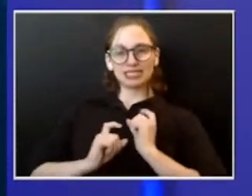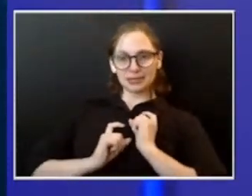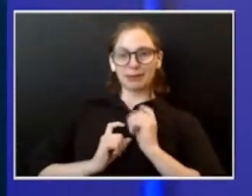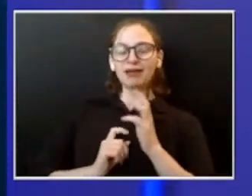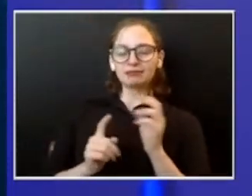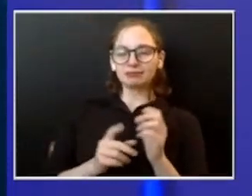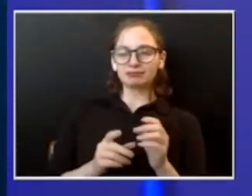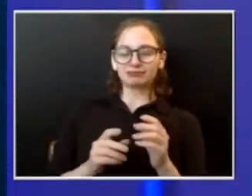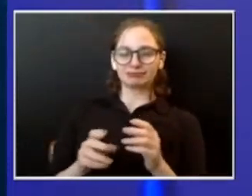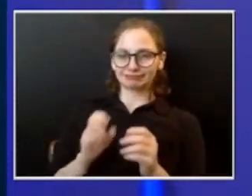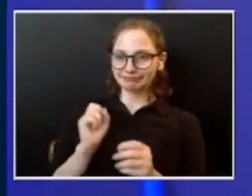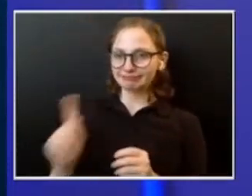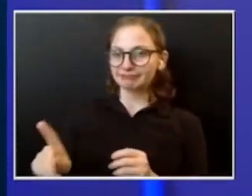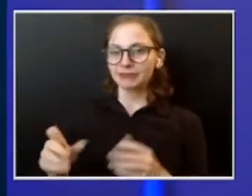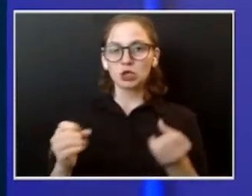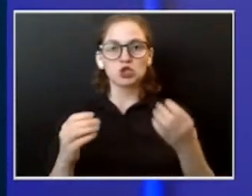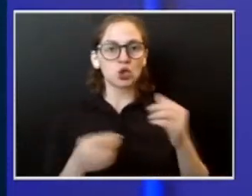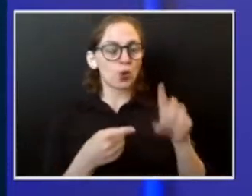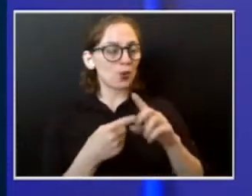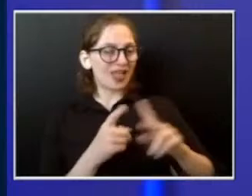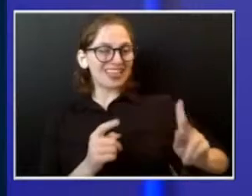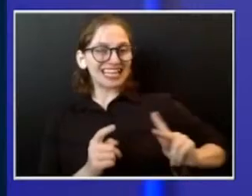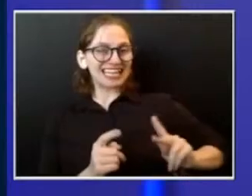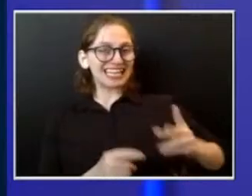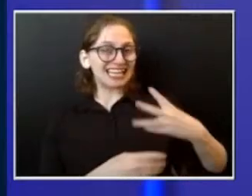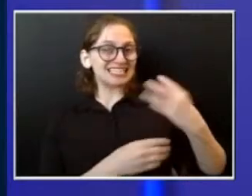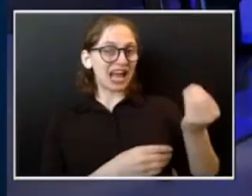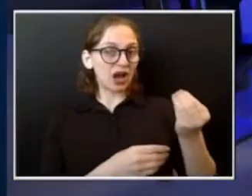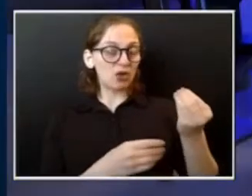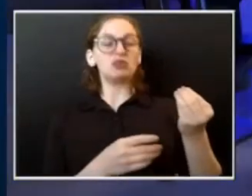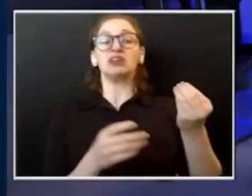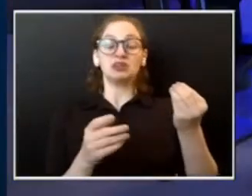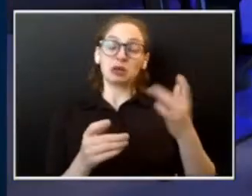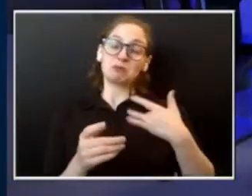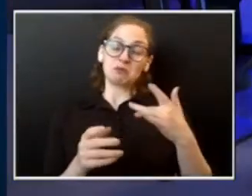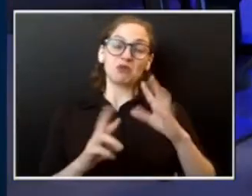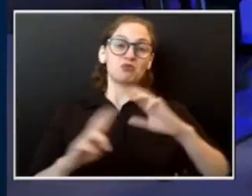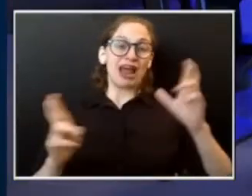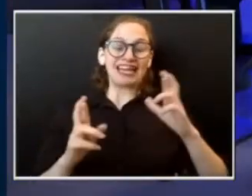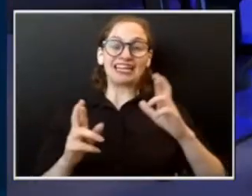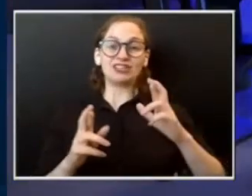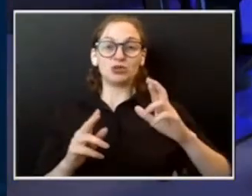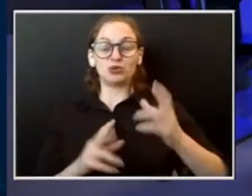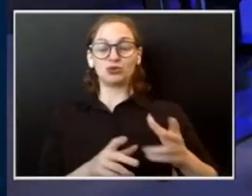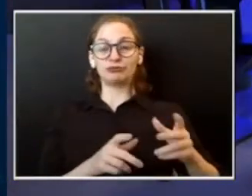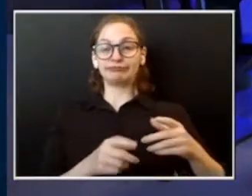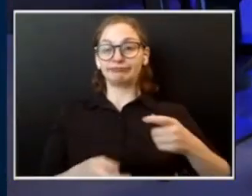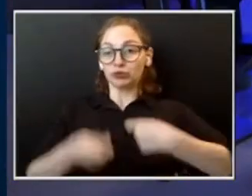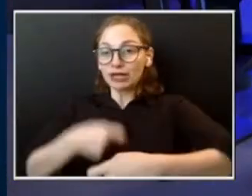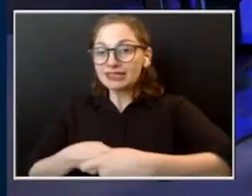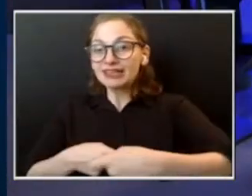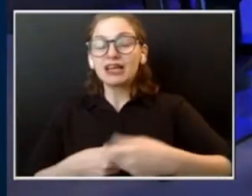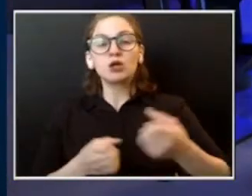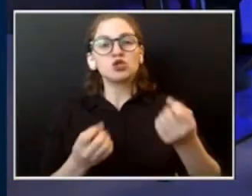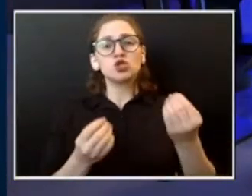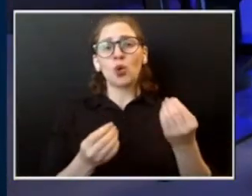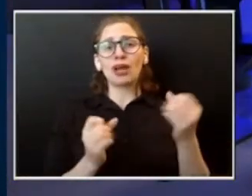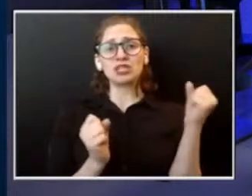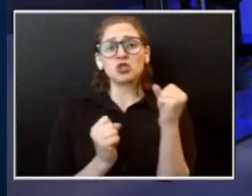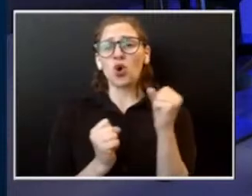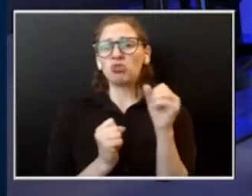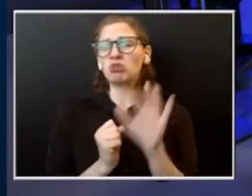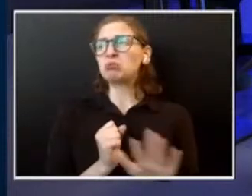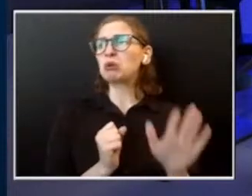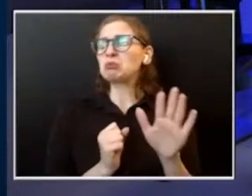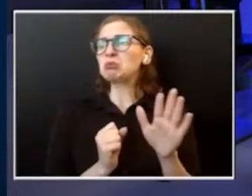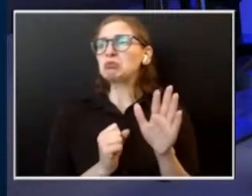in. So the kidney's only cold for usually about 30 minutes. All right, that's pretty amazing. Kidneys can be cold for a while. I think it's because deceased donors